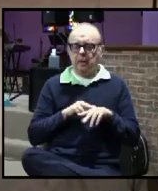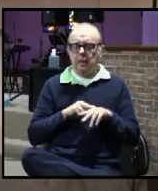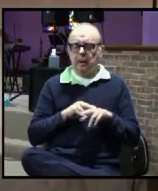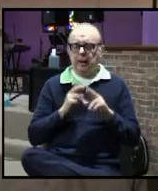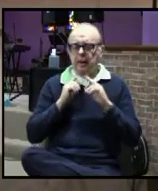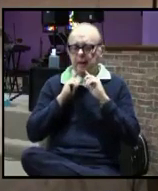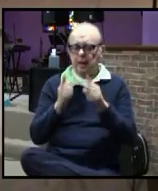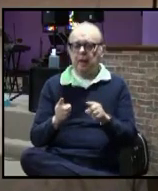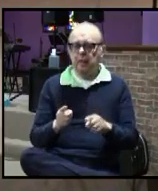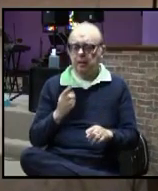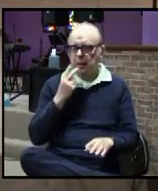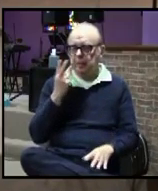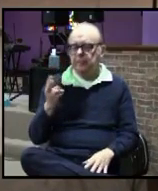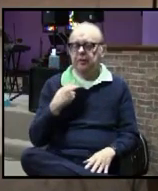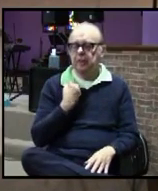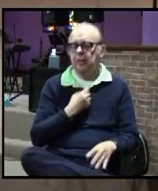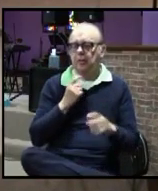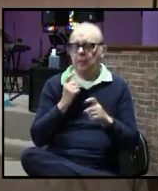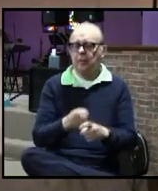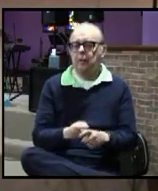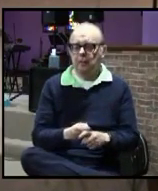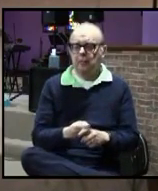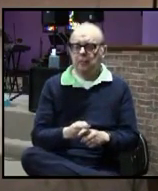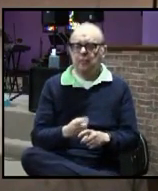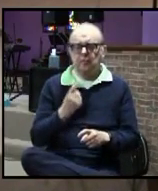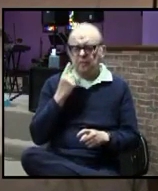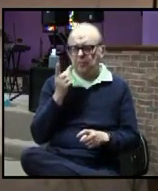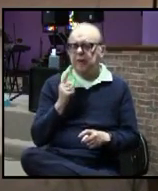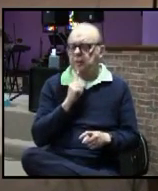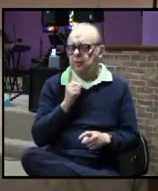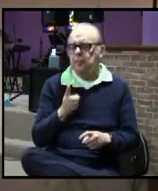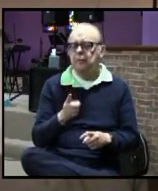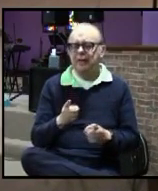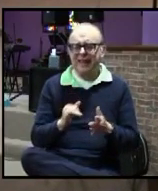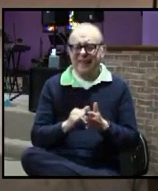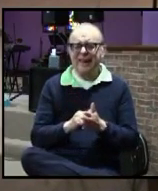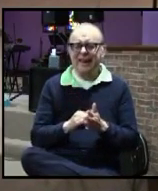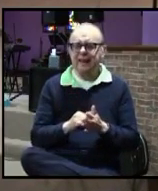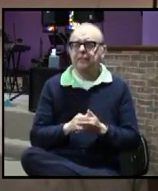natural response to seeing our sin for what it is.